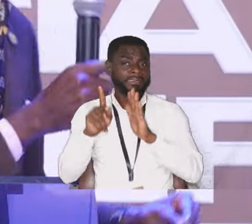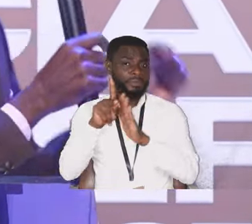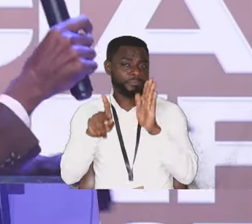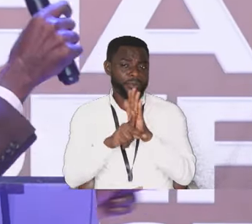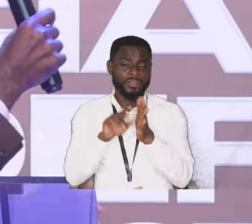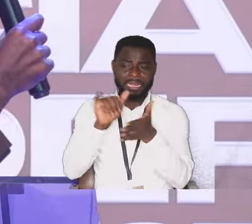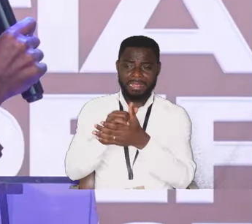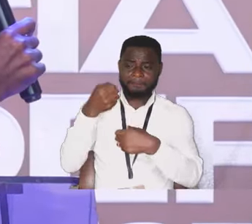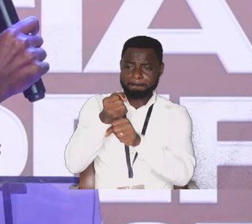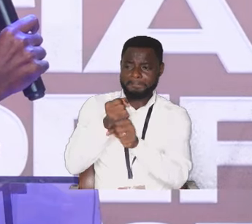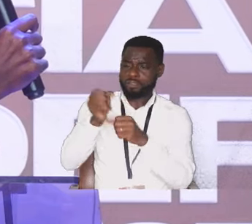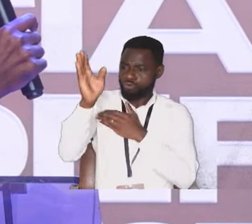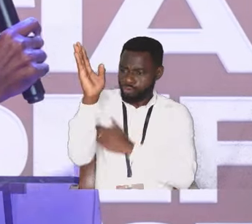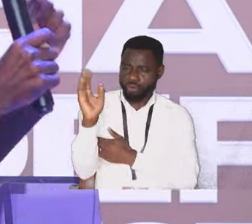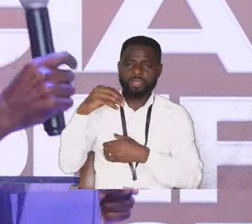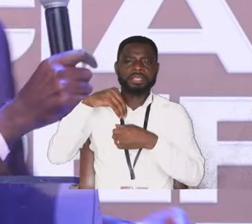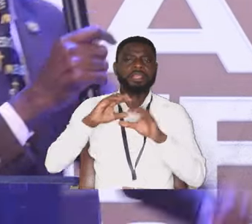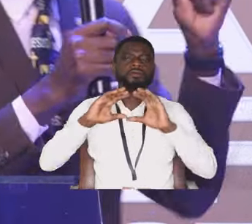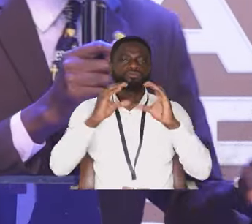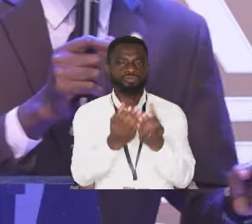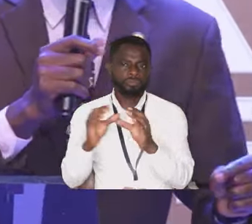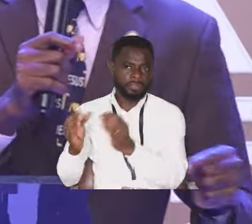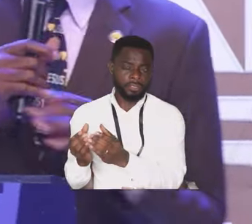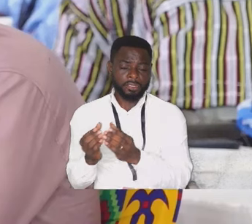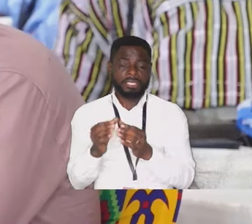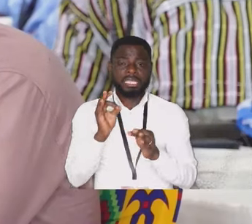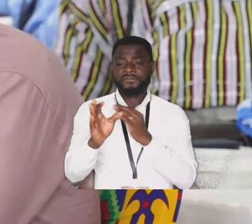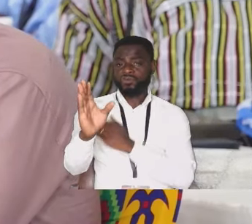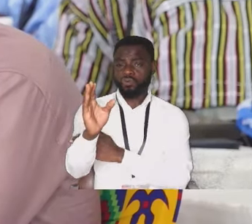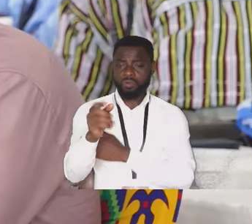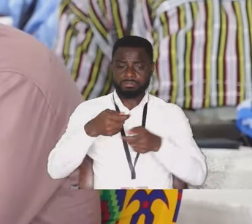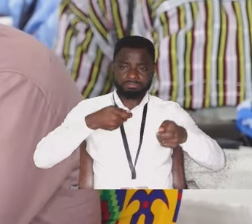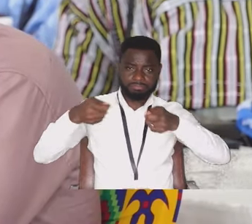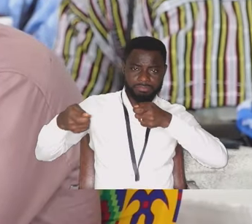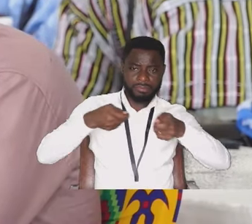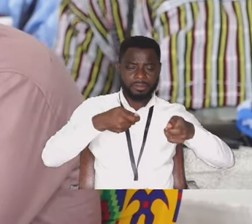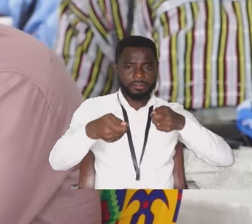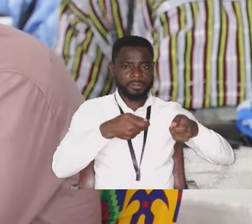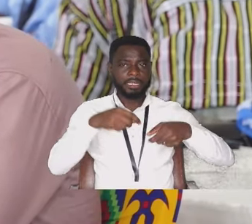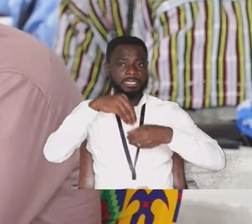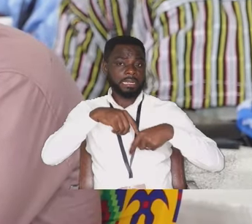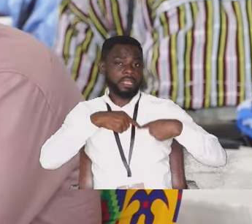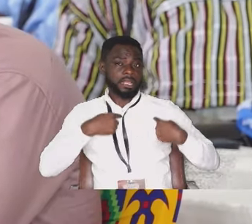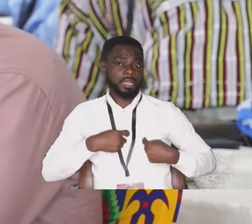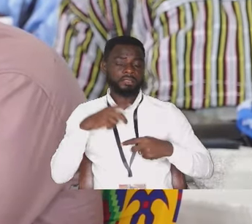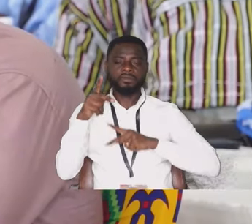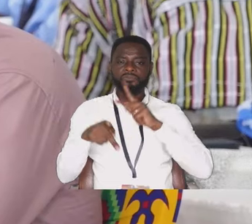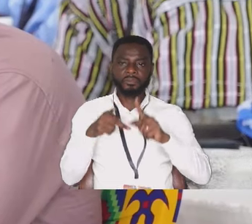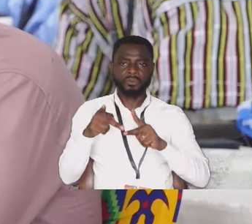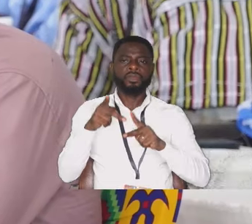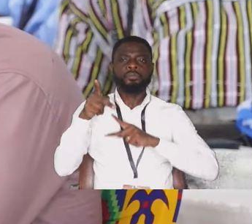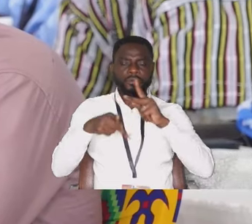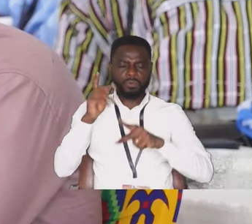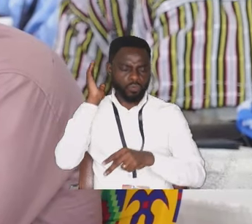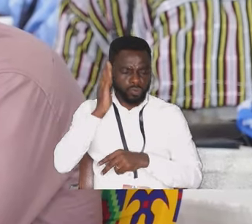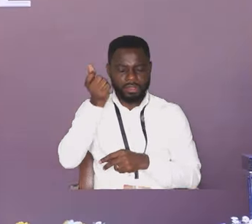God in our society. The moment God reigns, and God reigns in the hearts of people, people will understand what